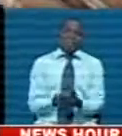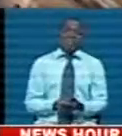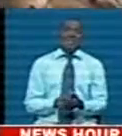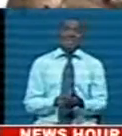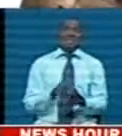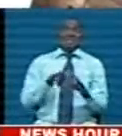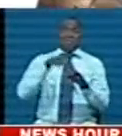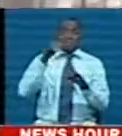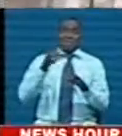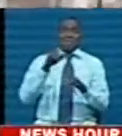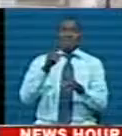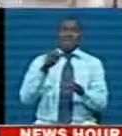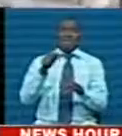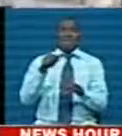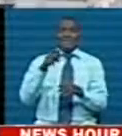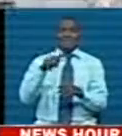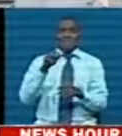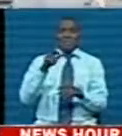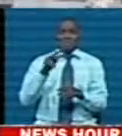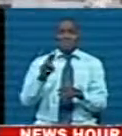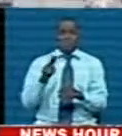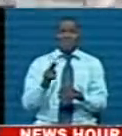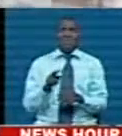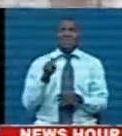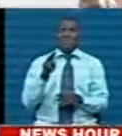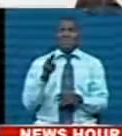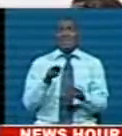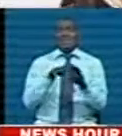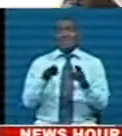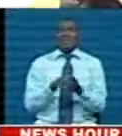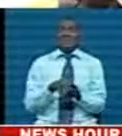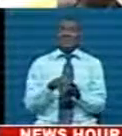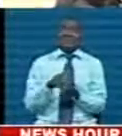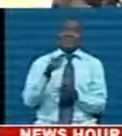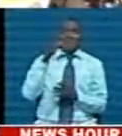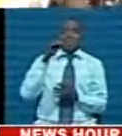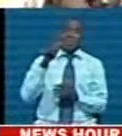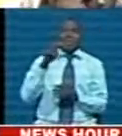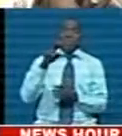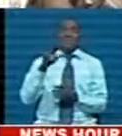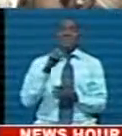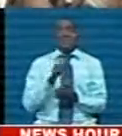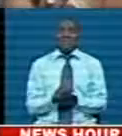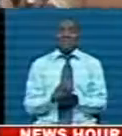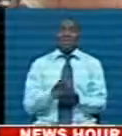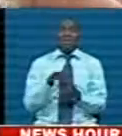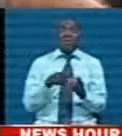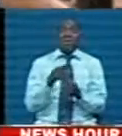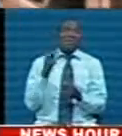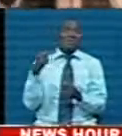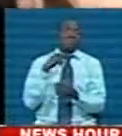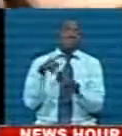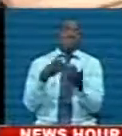The chairman of the Odawna GPRTU of TUC branch, Mr. Lord Fletcher, said not all the